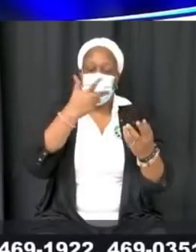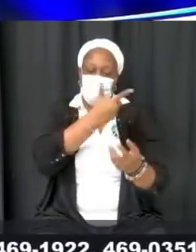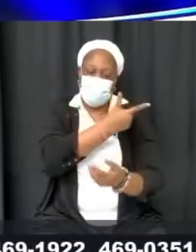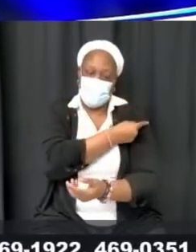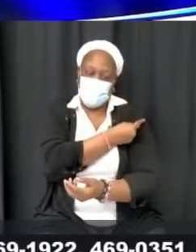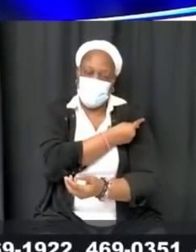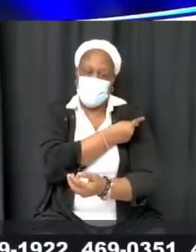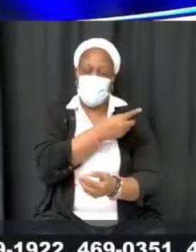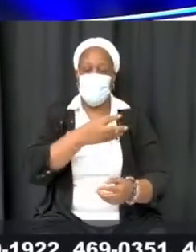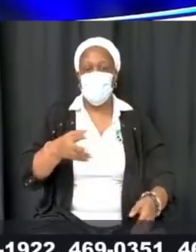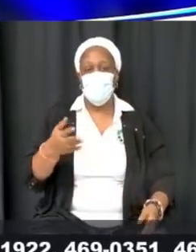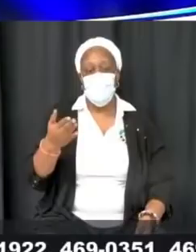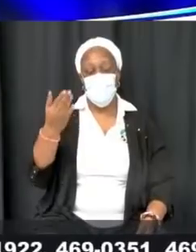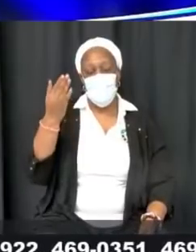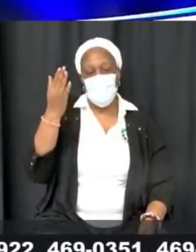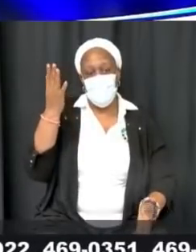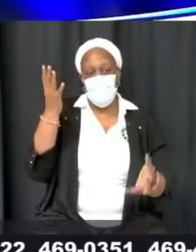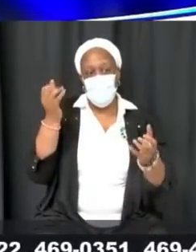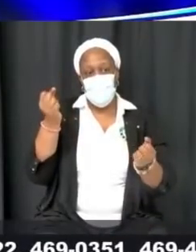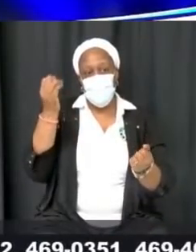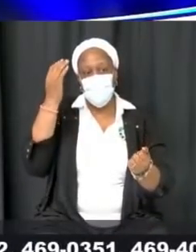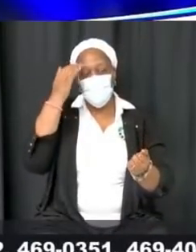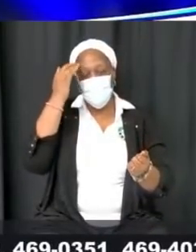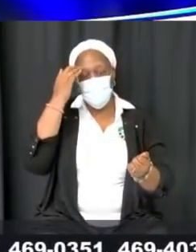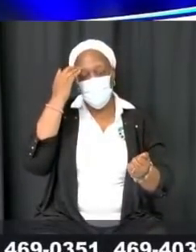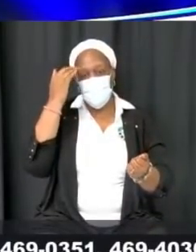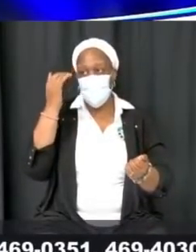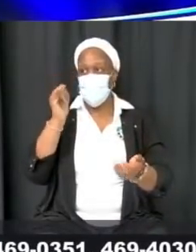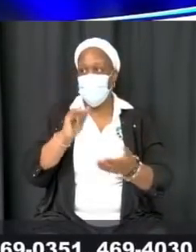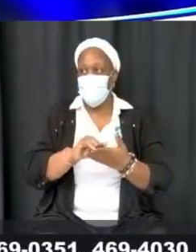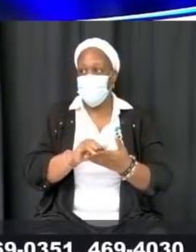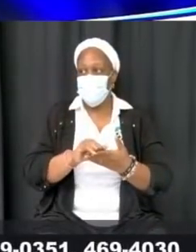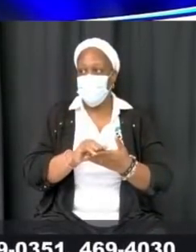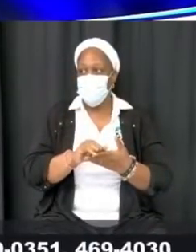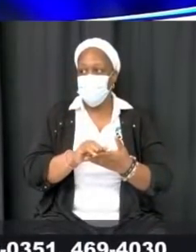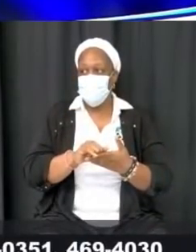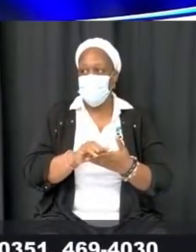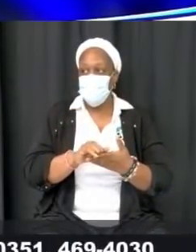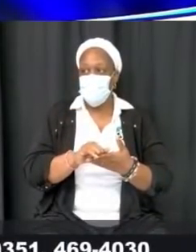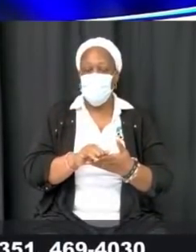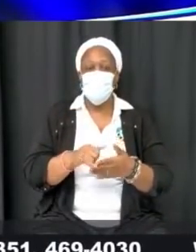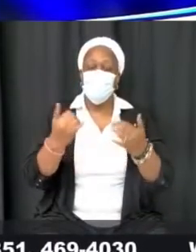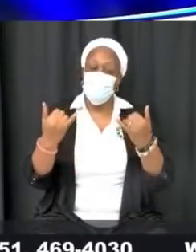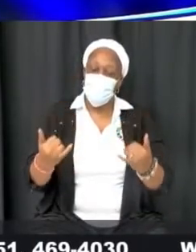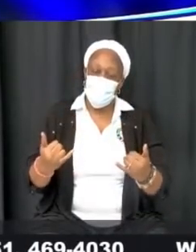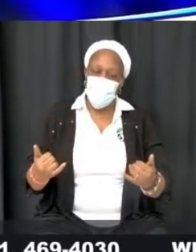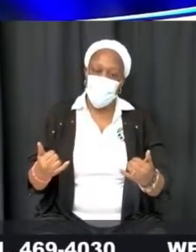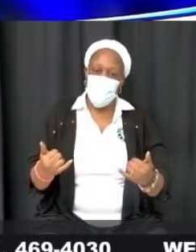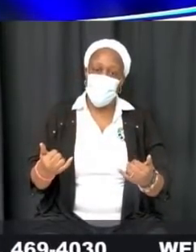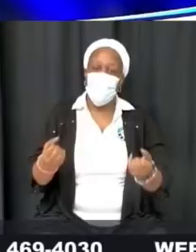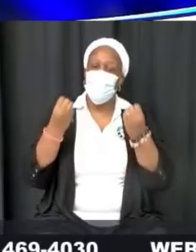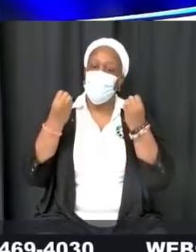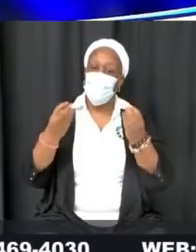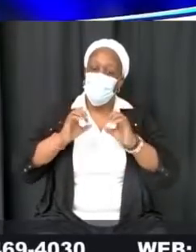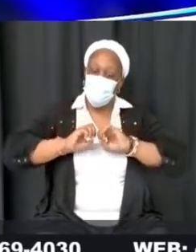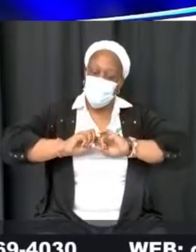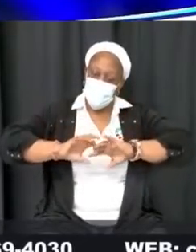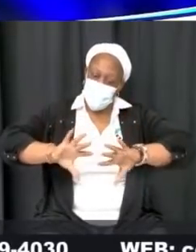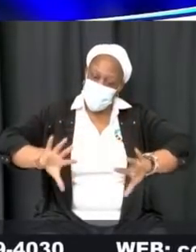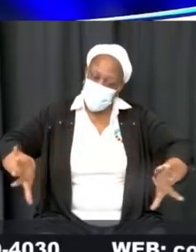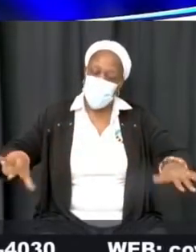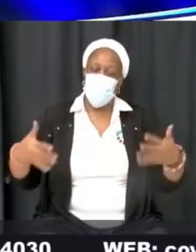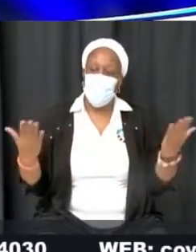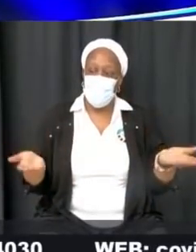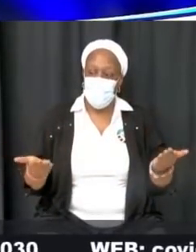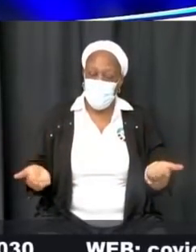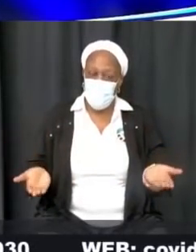Thank you again, Lesroy. We are currently in a community spread, and so all efforts right now is geared towards making sure we can